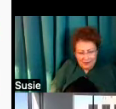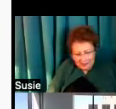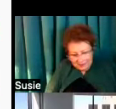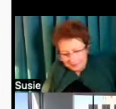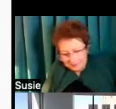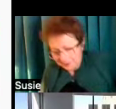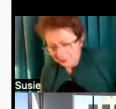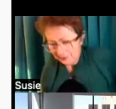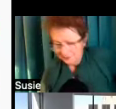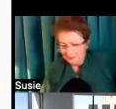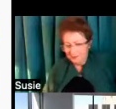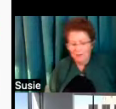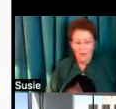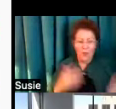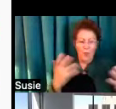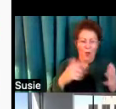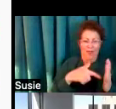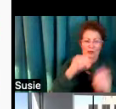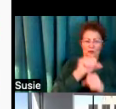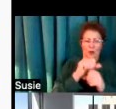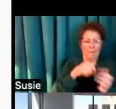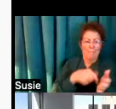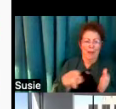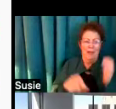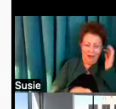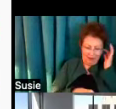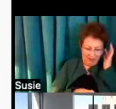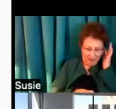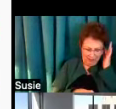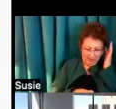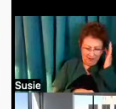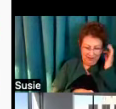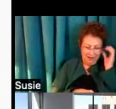does this job usually pay, right? The main concern is not,